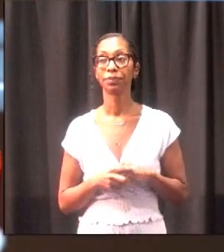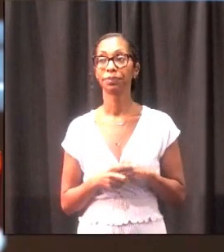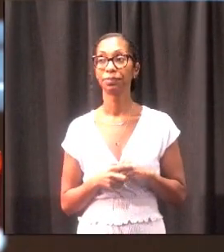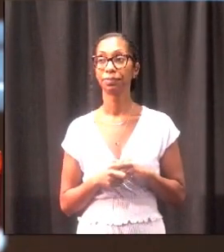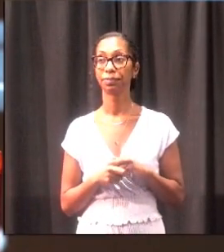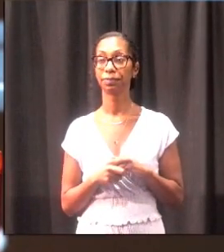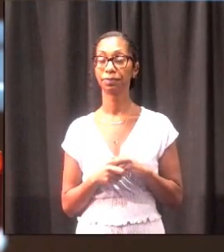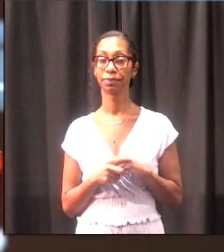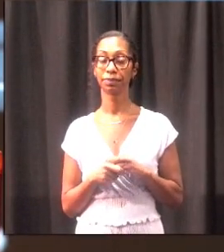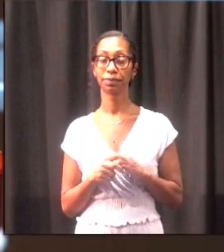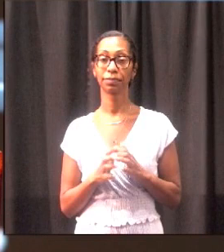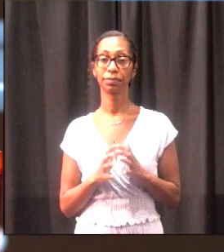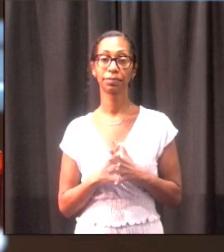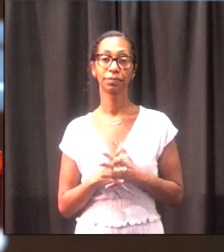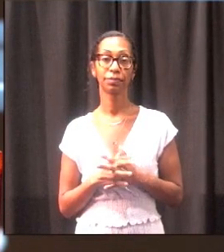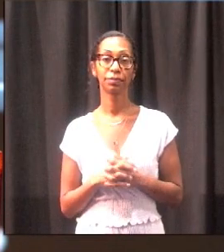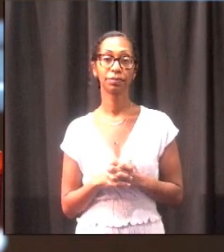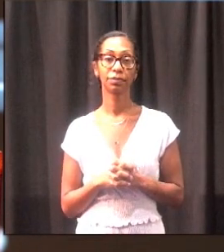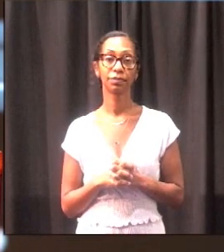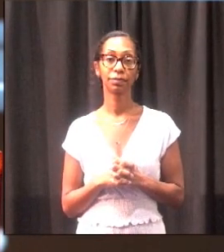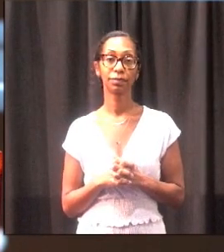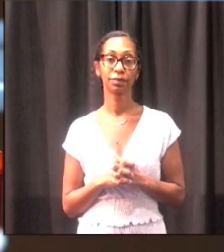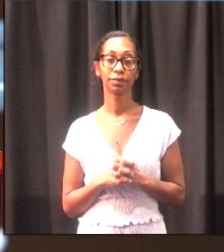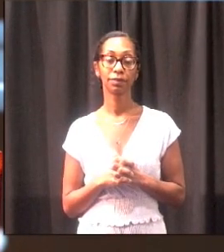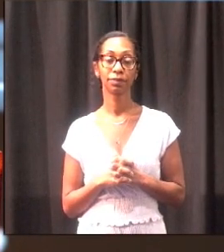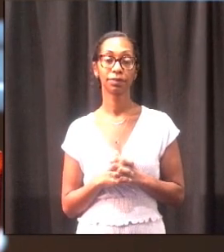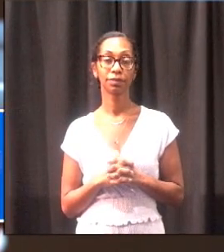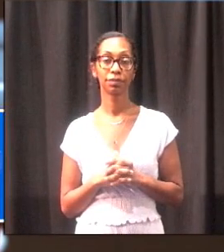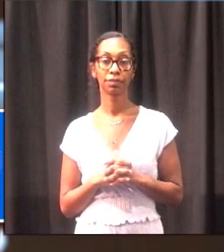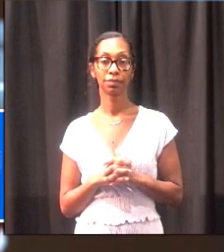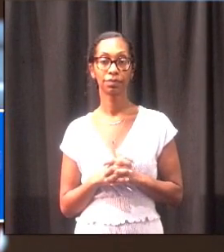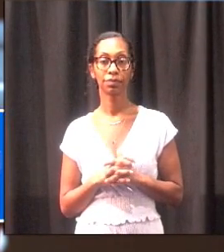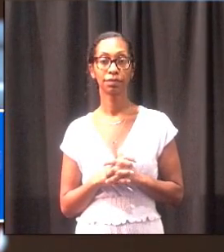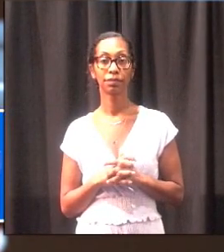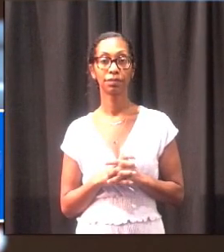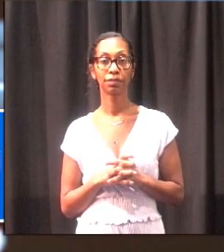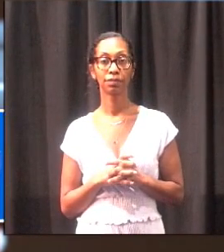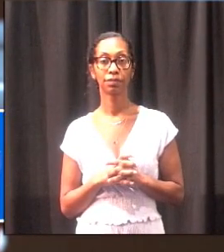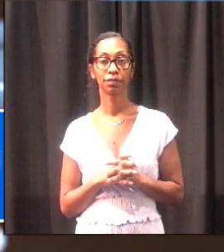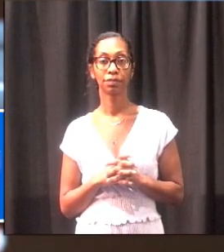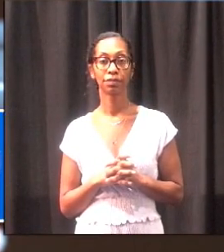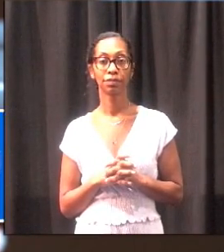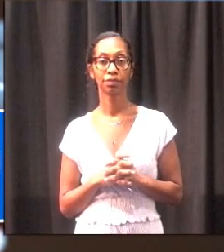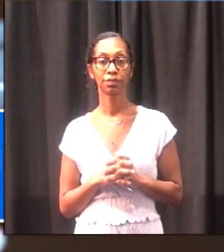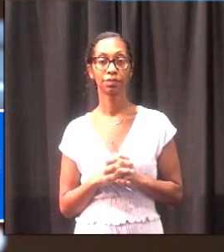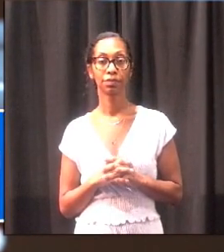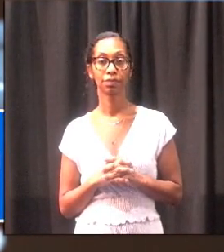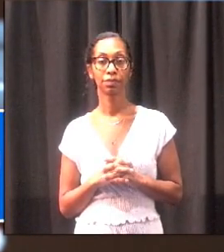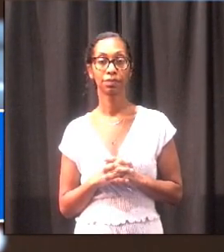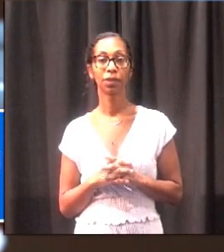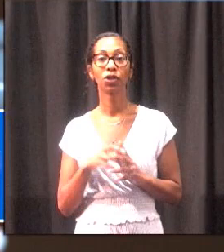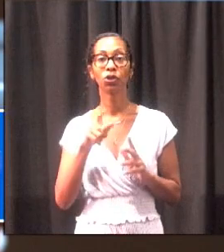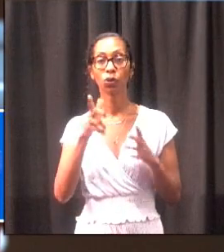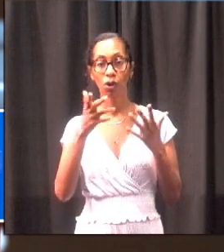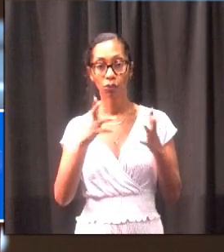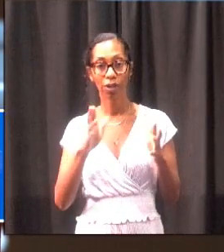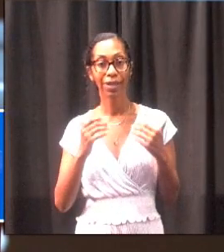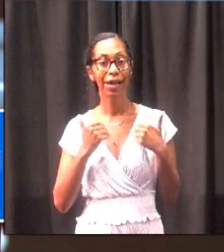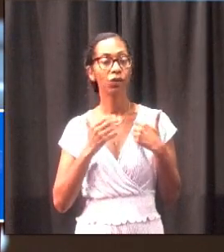that you have what you need to complete your assignment